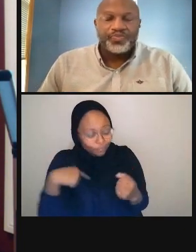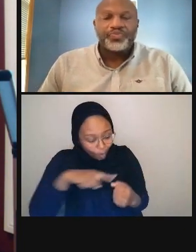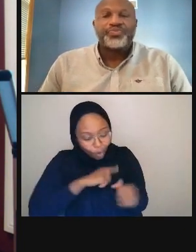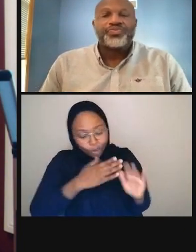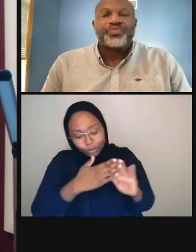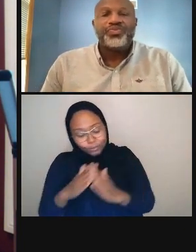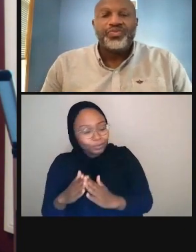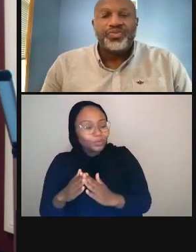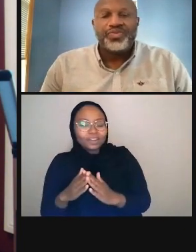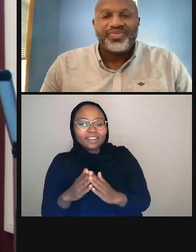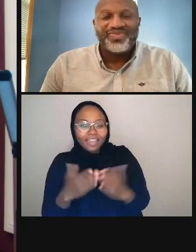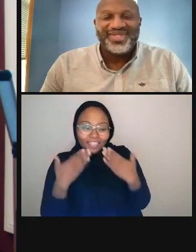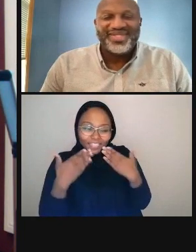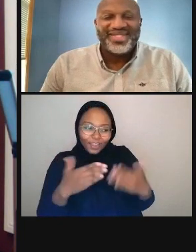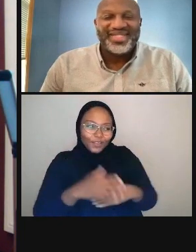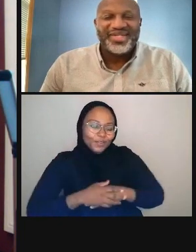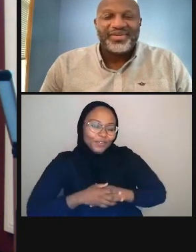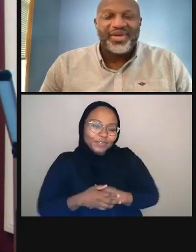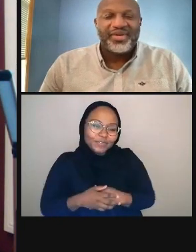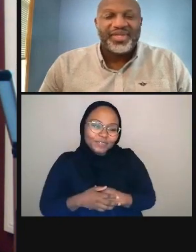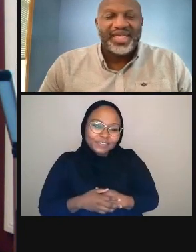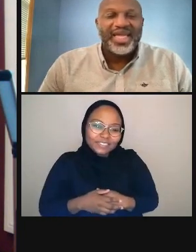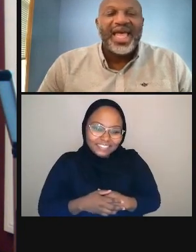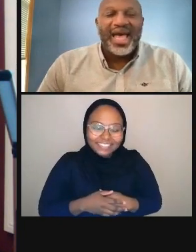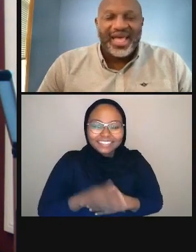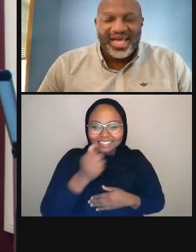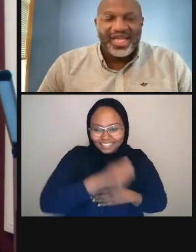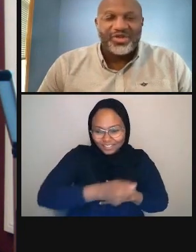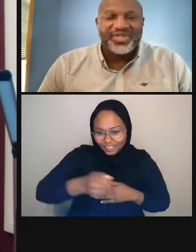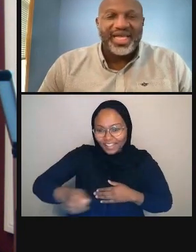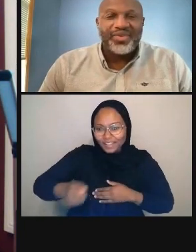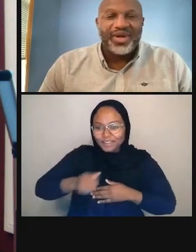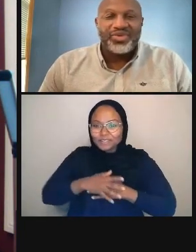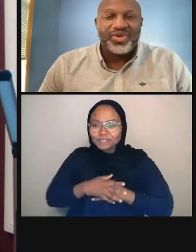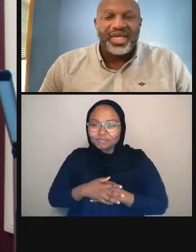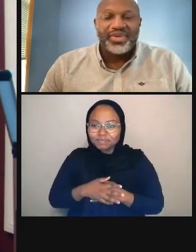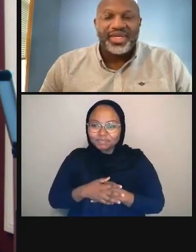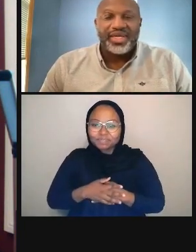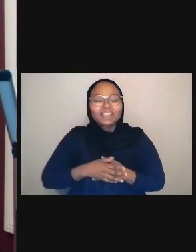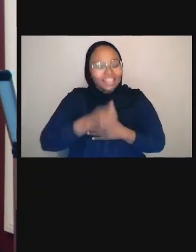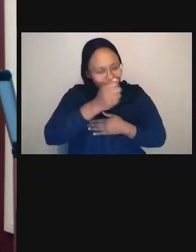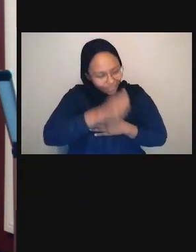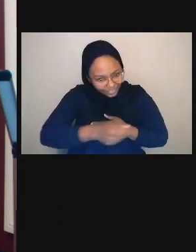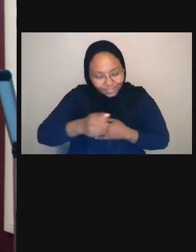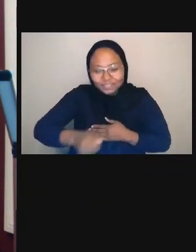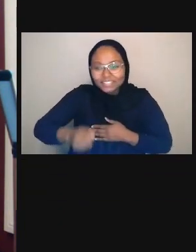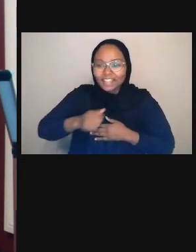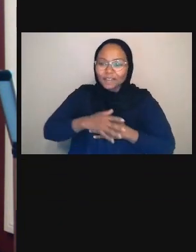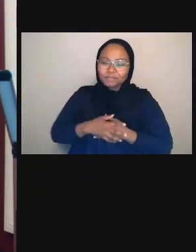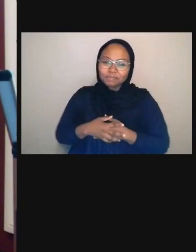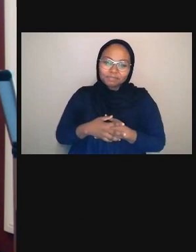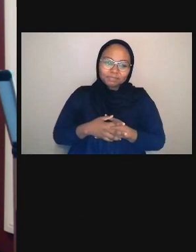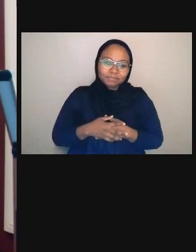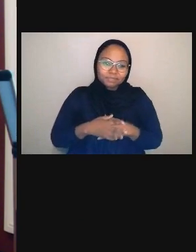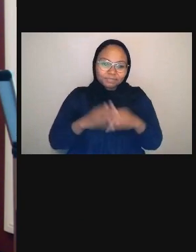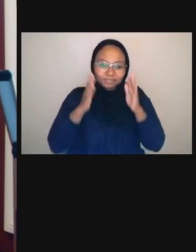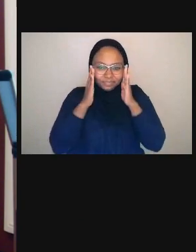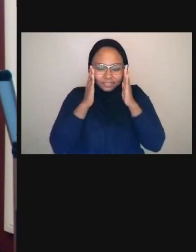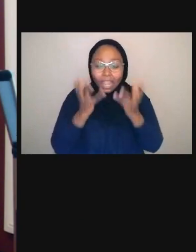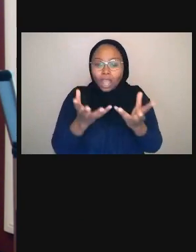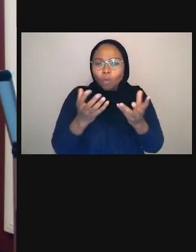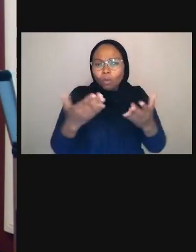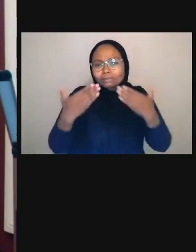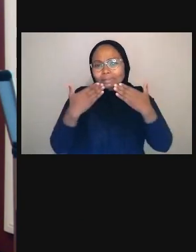do. Barakallah feek. Assalamu alaikum wa rahmatullah. Alaykum assalam wa rahmatullah. I want to thank all of you